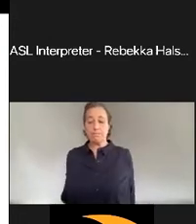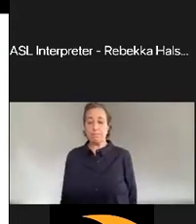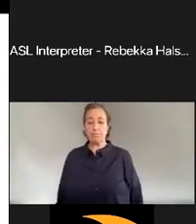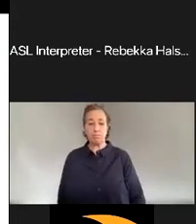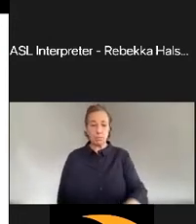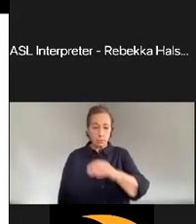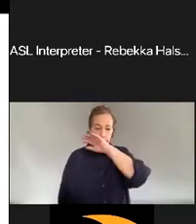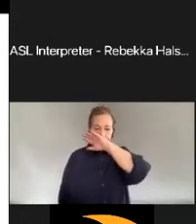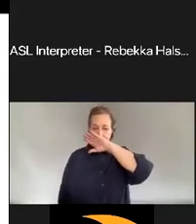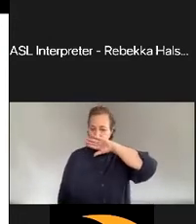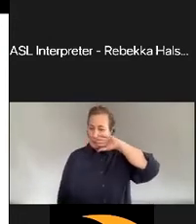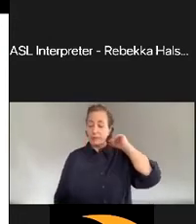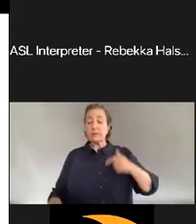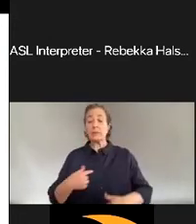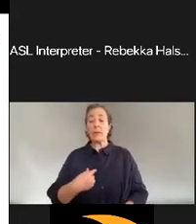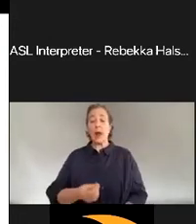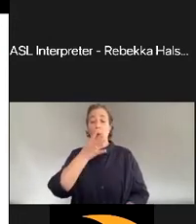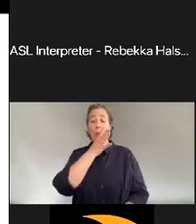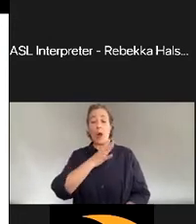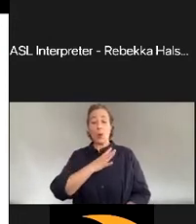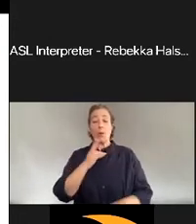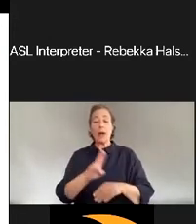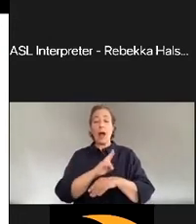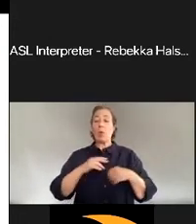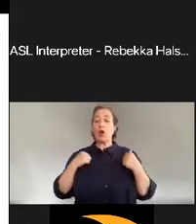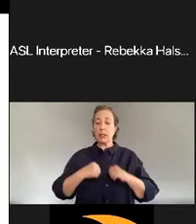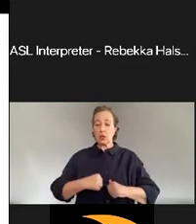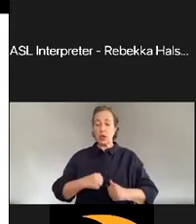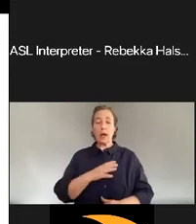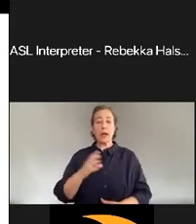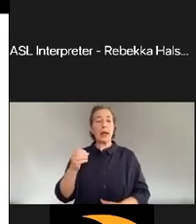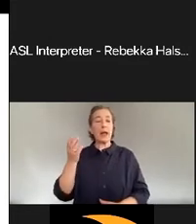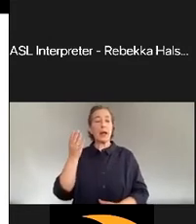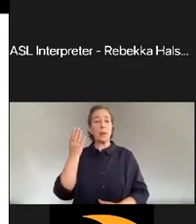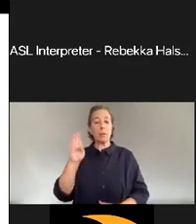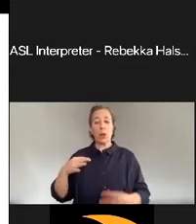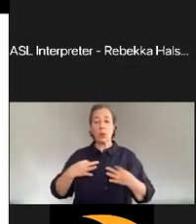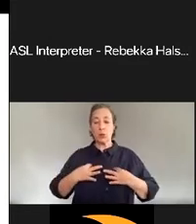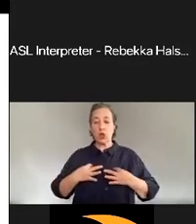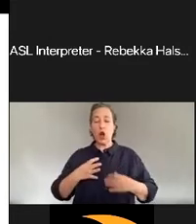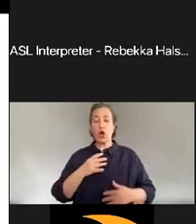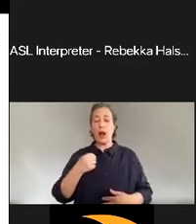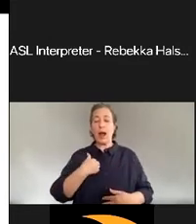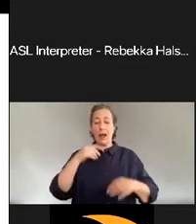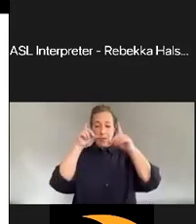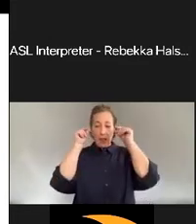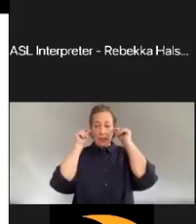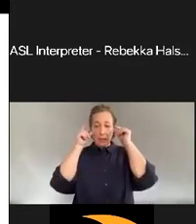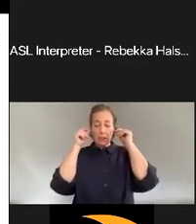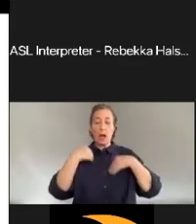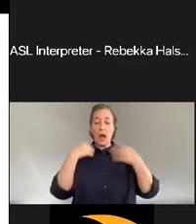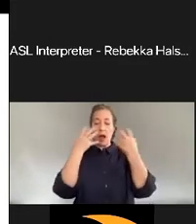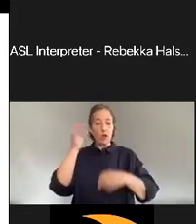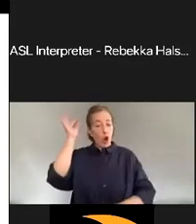So I am a white woman. I am wearing a jacket and a blue shirt, and I have glasses on. I have dark